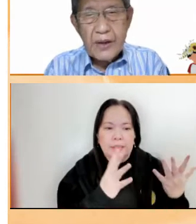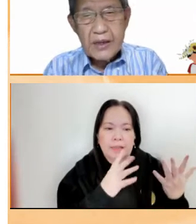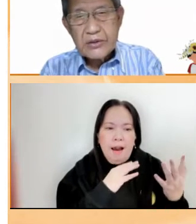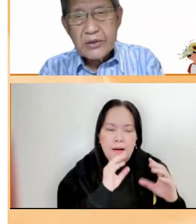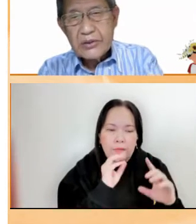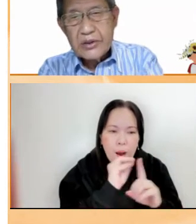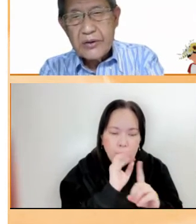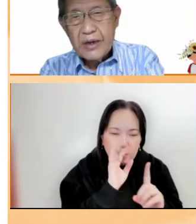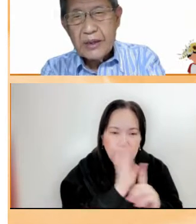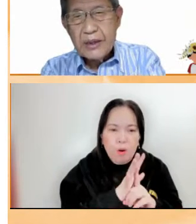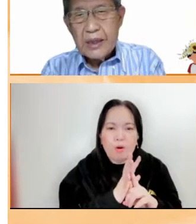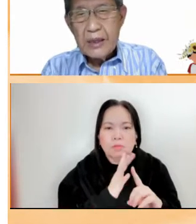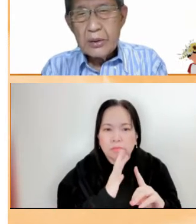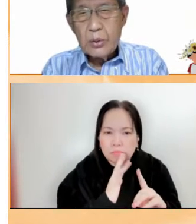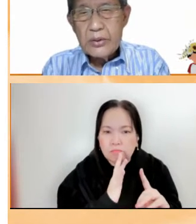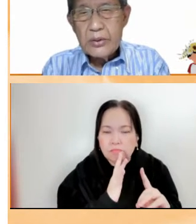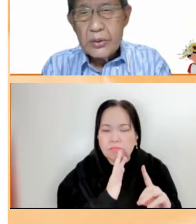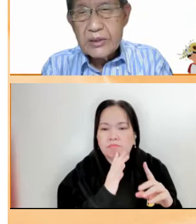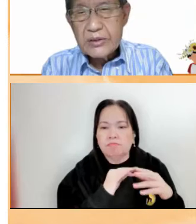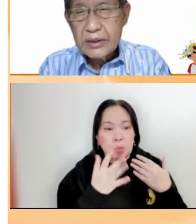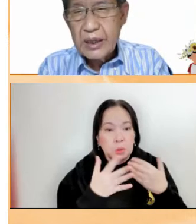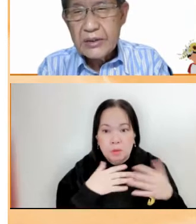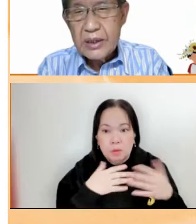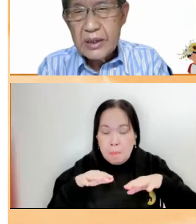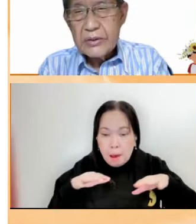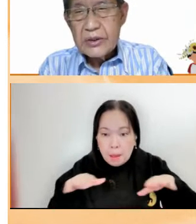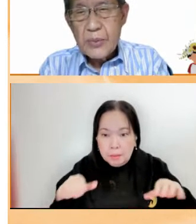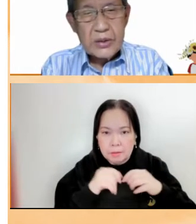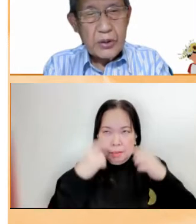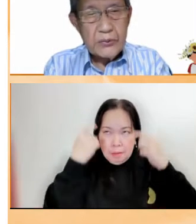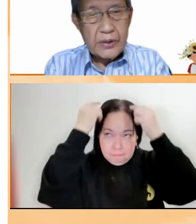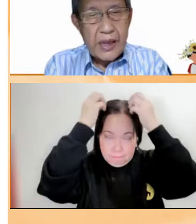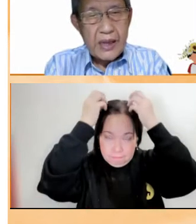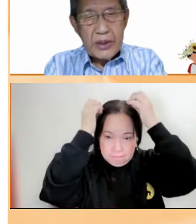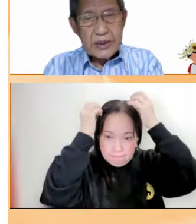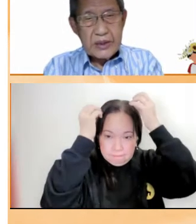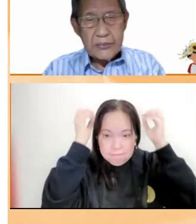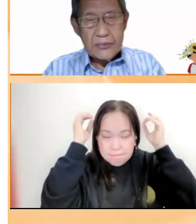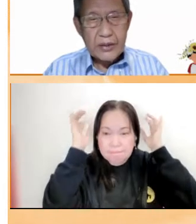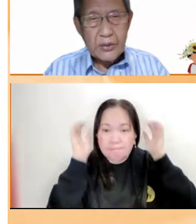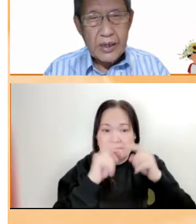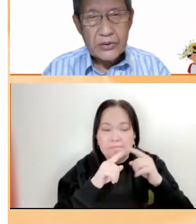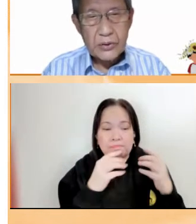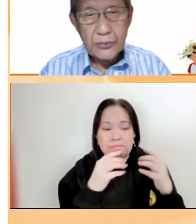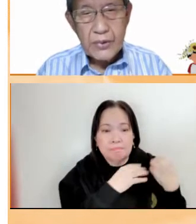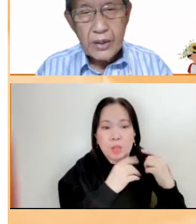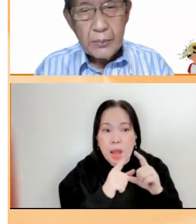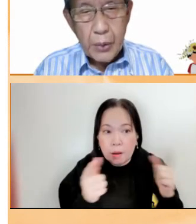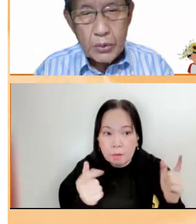in infants and young children, including neural circuits responsible for language and